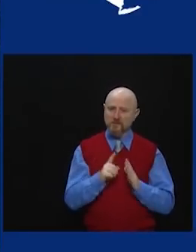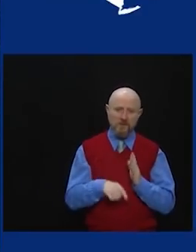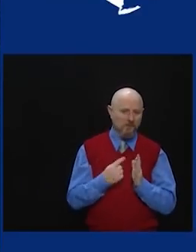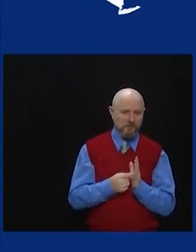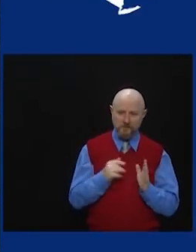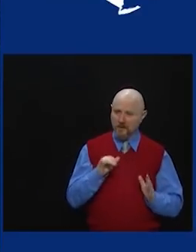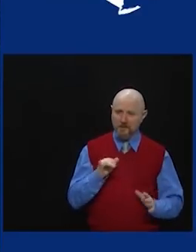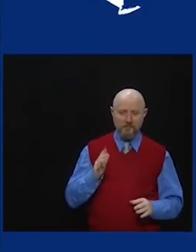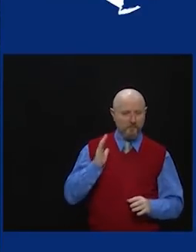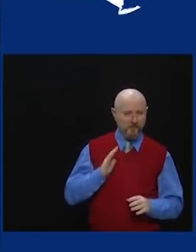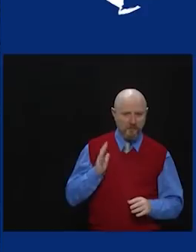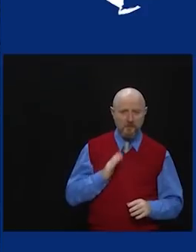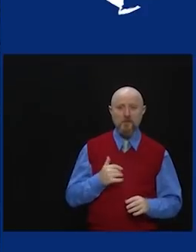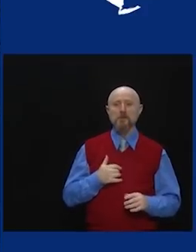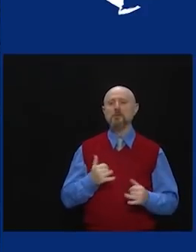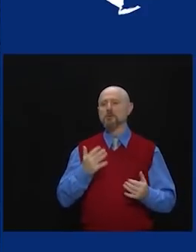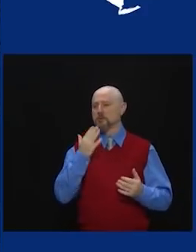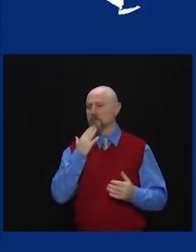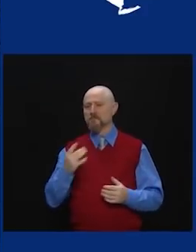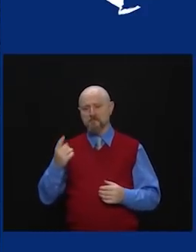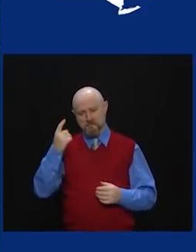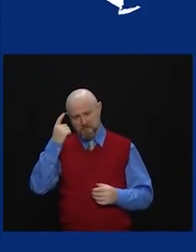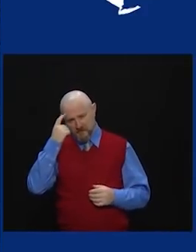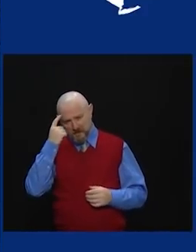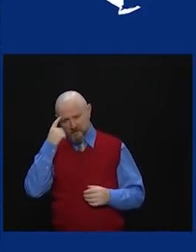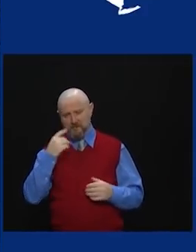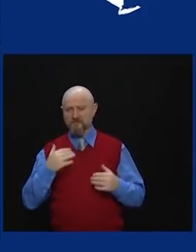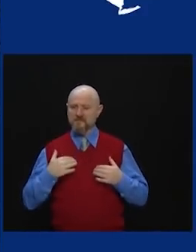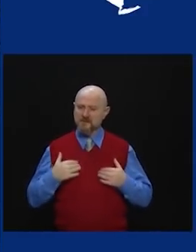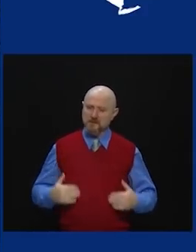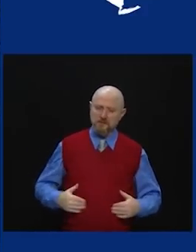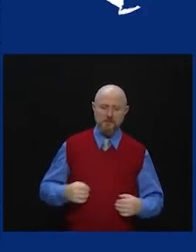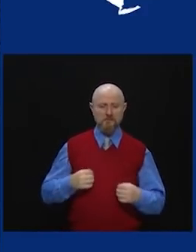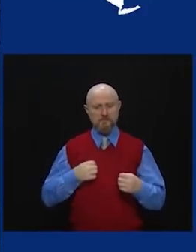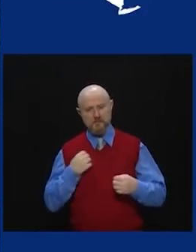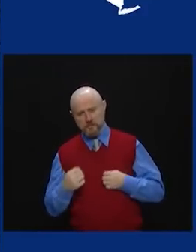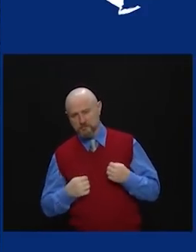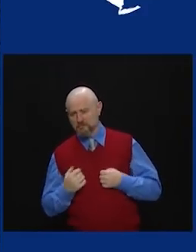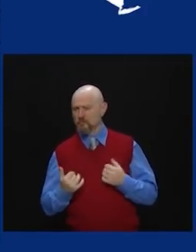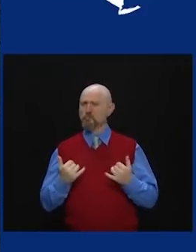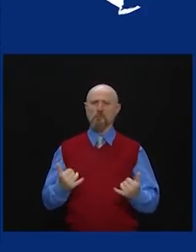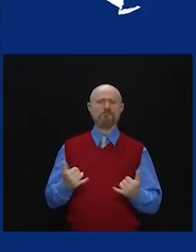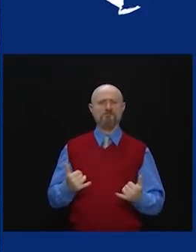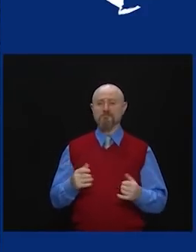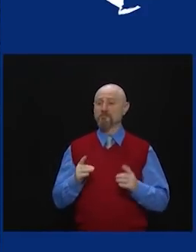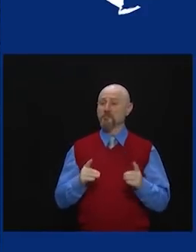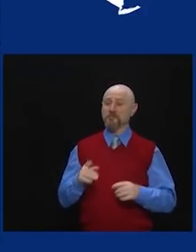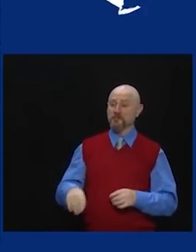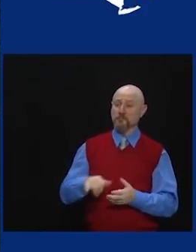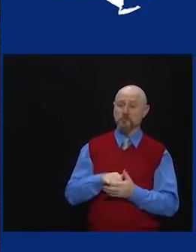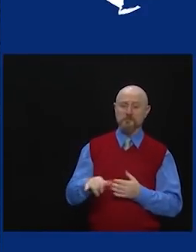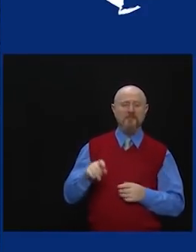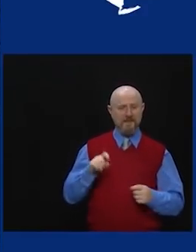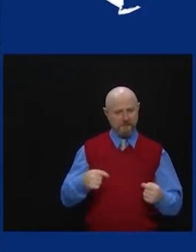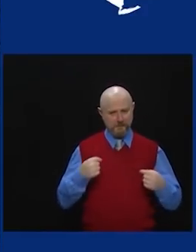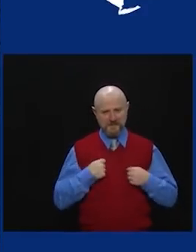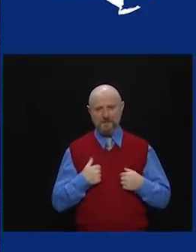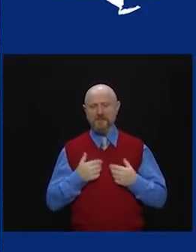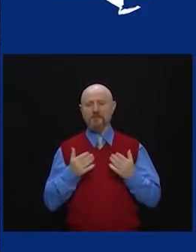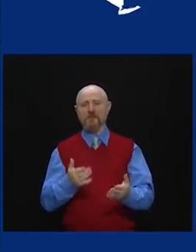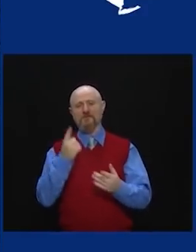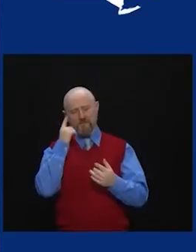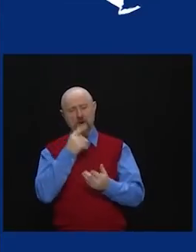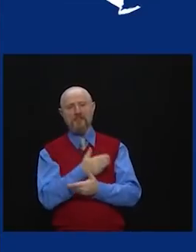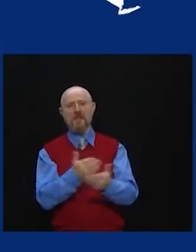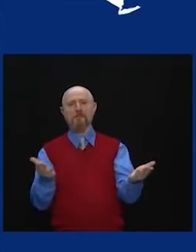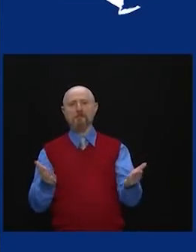physical, and emotional place right now because the people of New York need me, and I'm going to be there for them. Another question on a